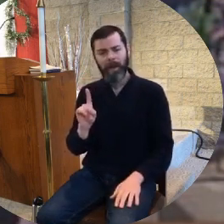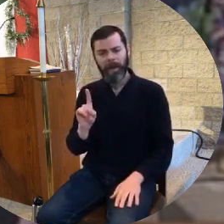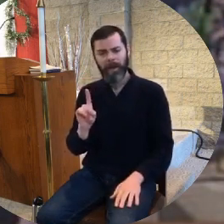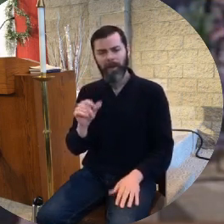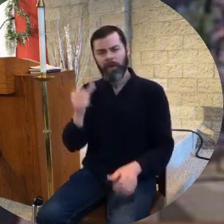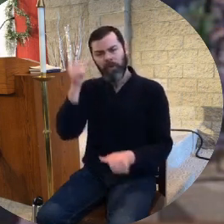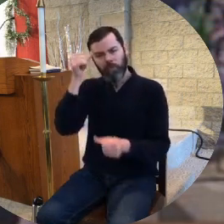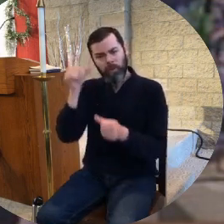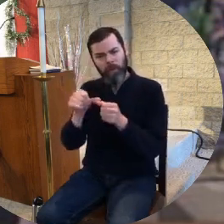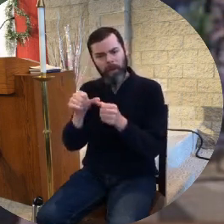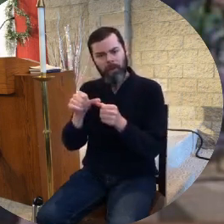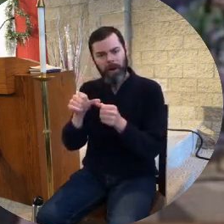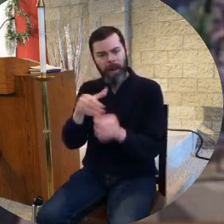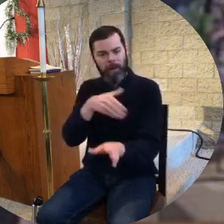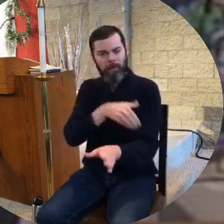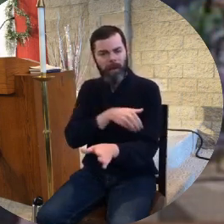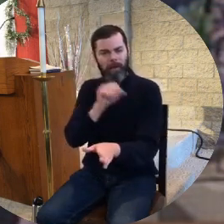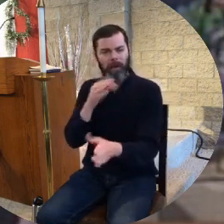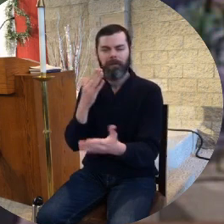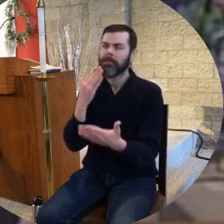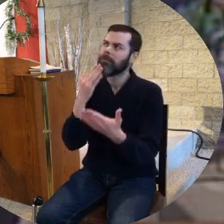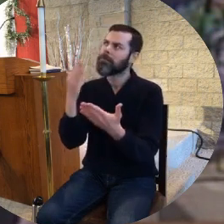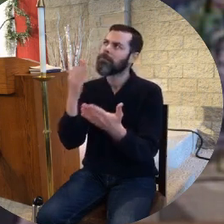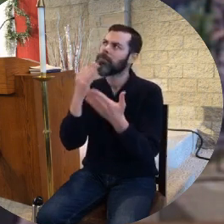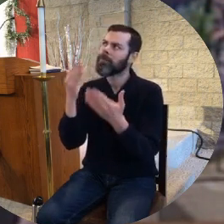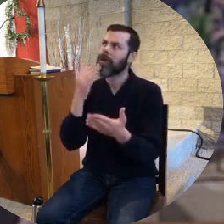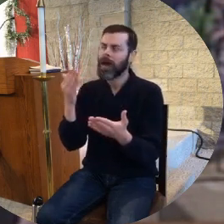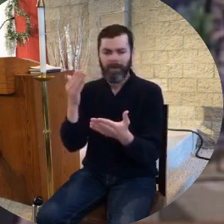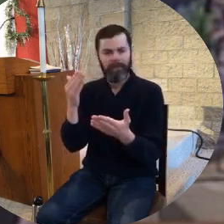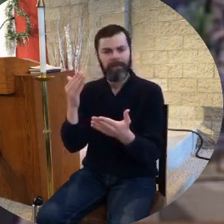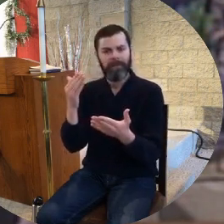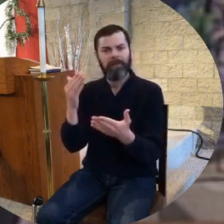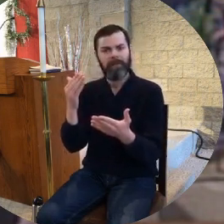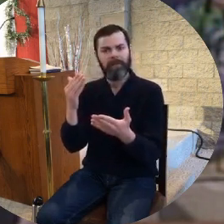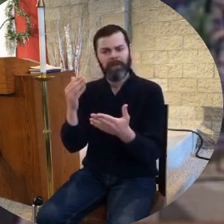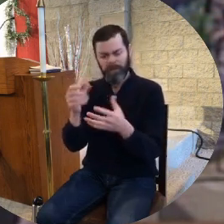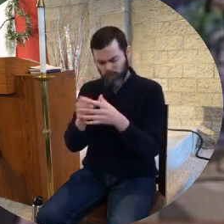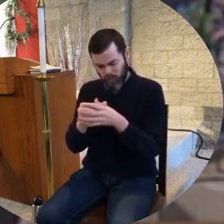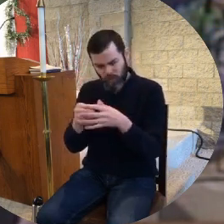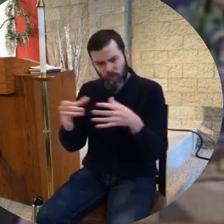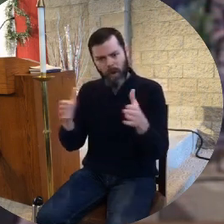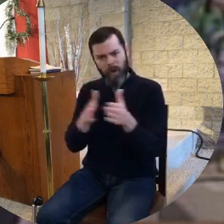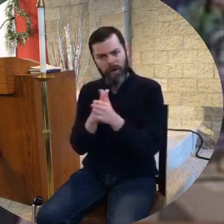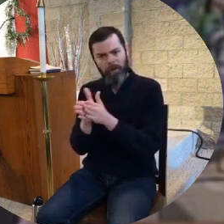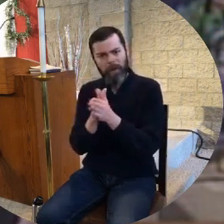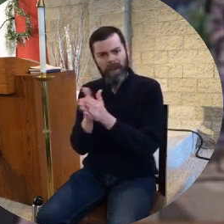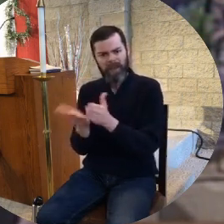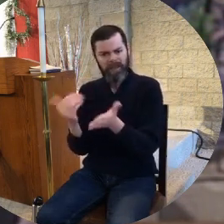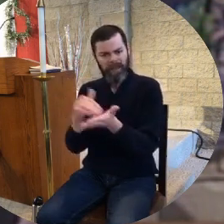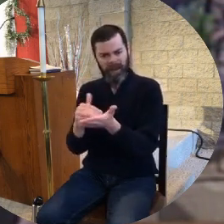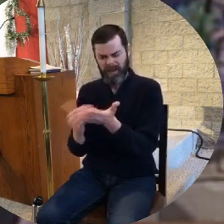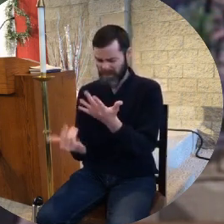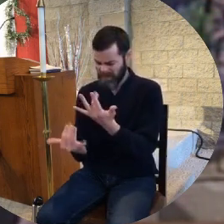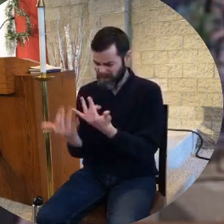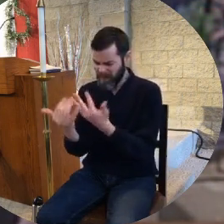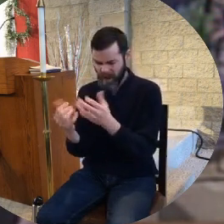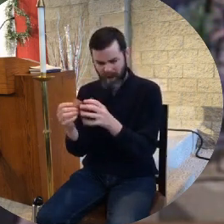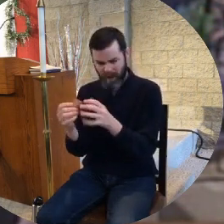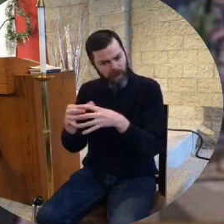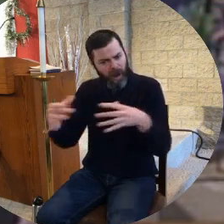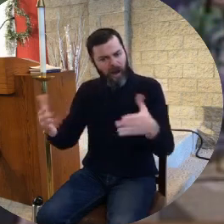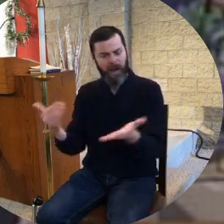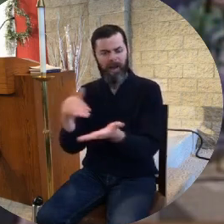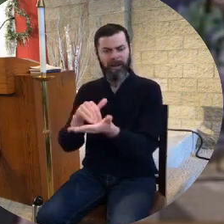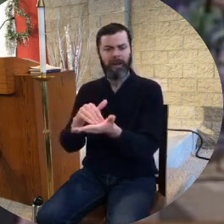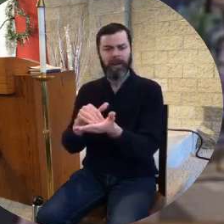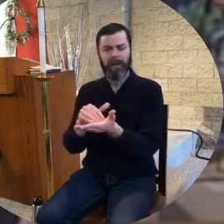those fans. This pattern of seeing it right flames those fans. That pattern of making new